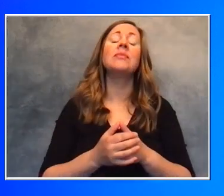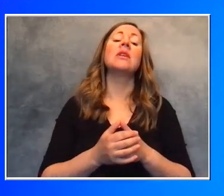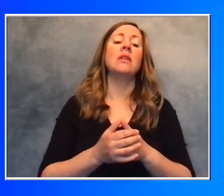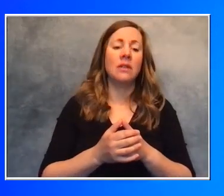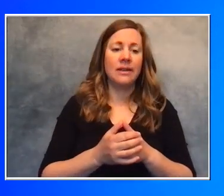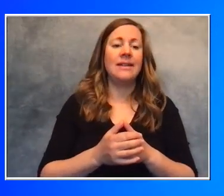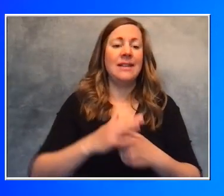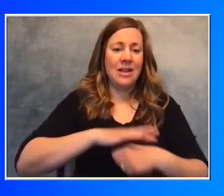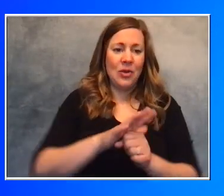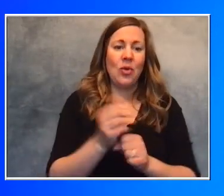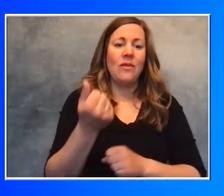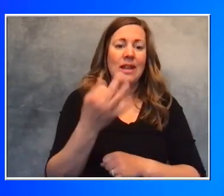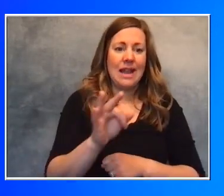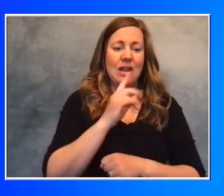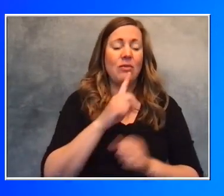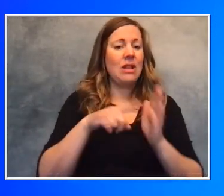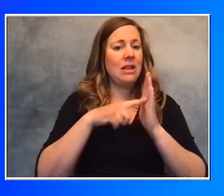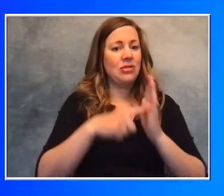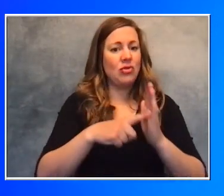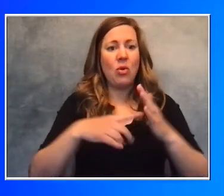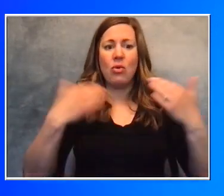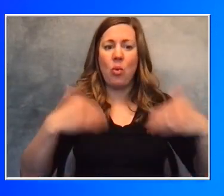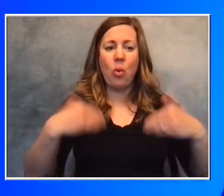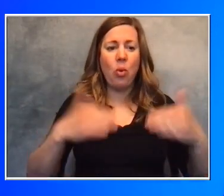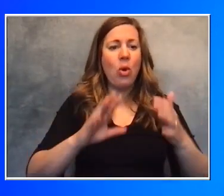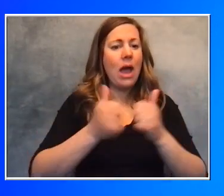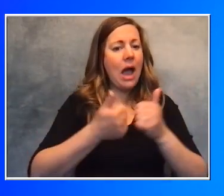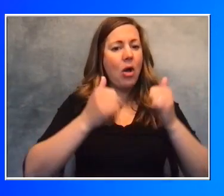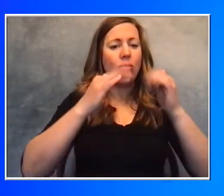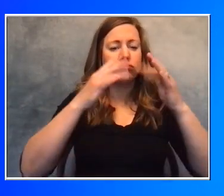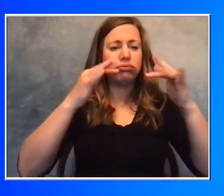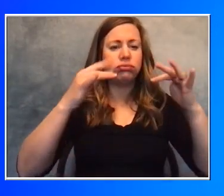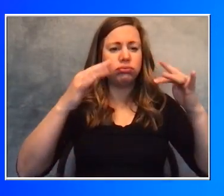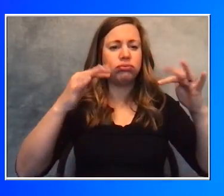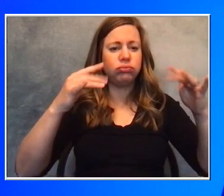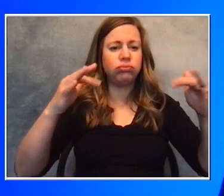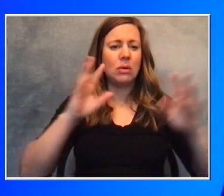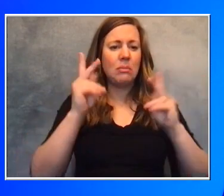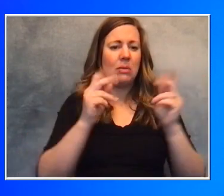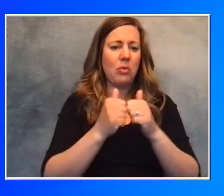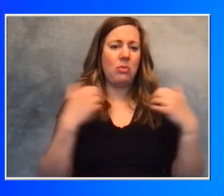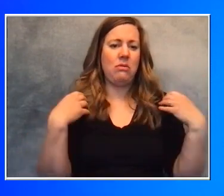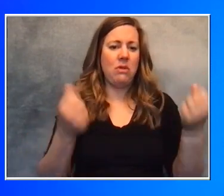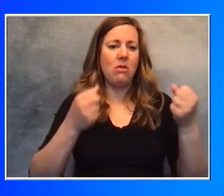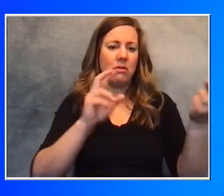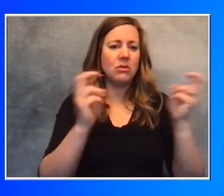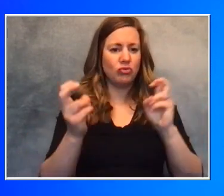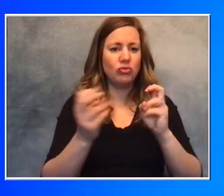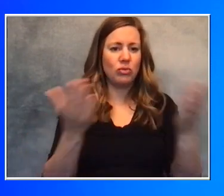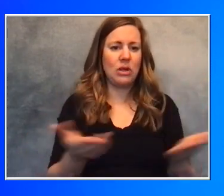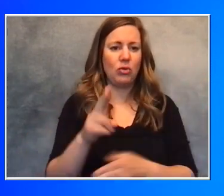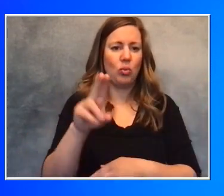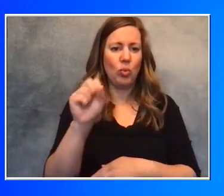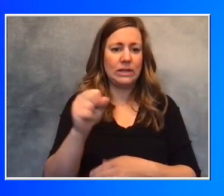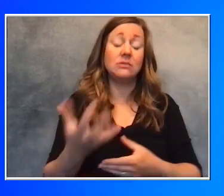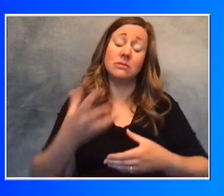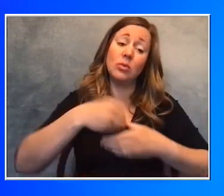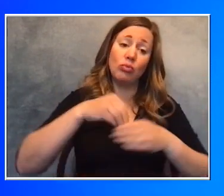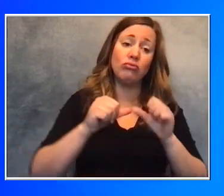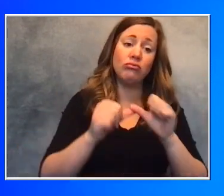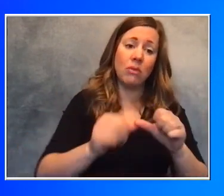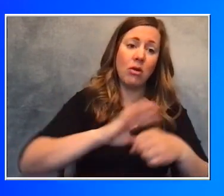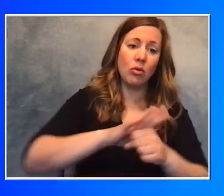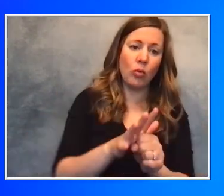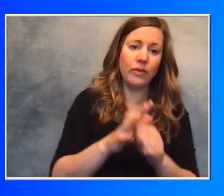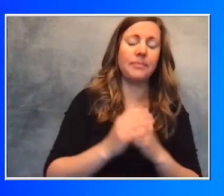has shown us the depth and breadth of these health disparities, and that includes long COVID. So actually, way back in